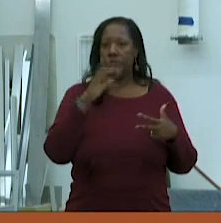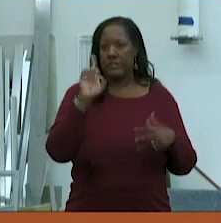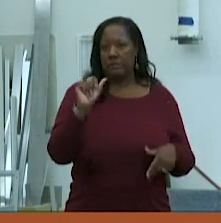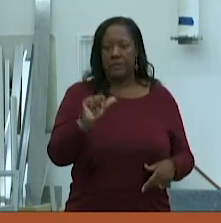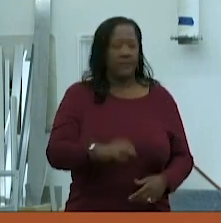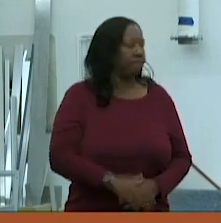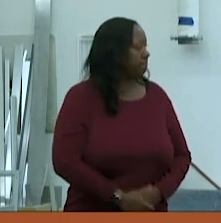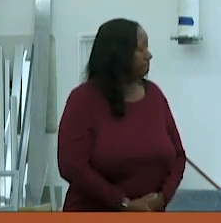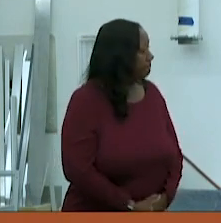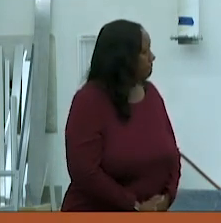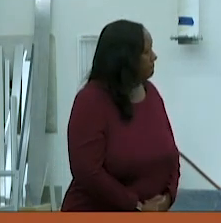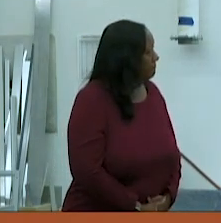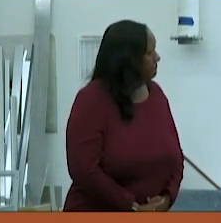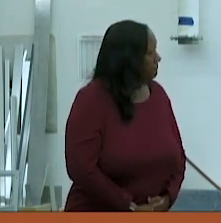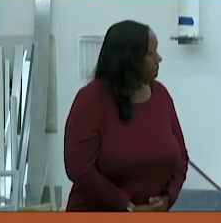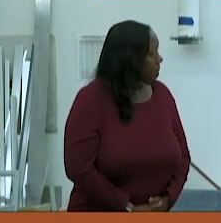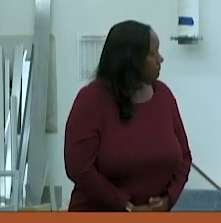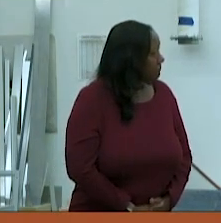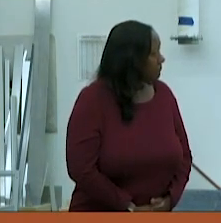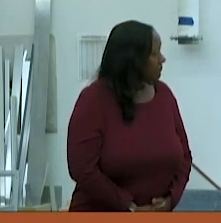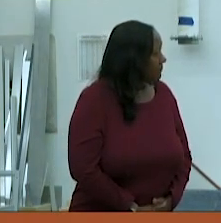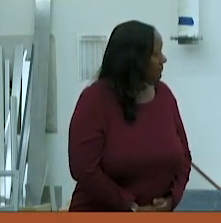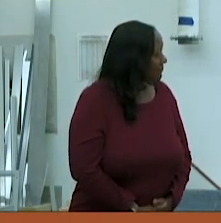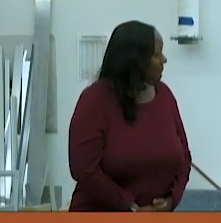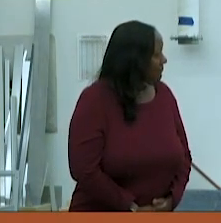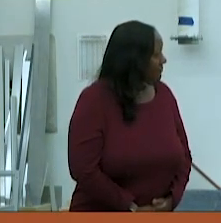Sorry. Oh, hold on.